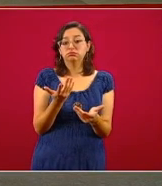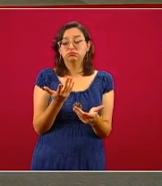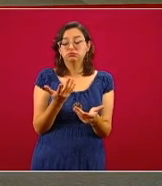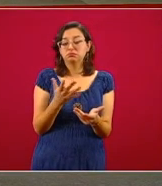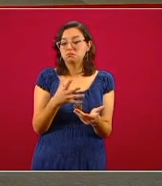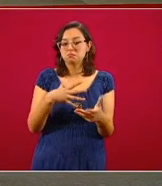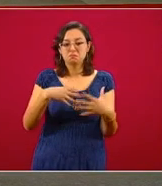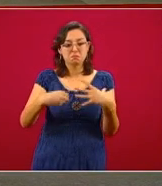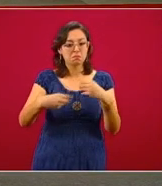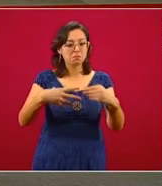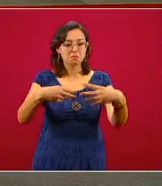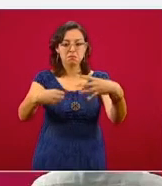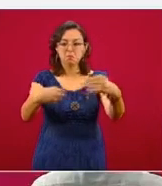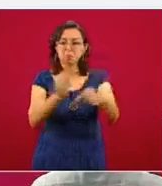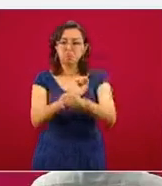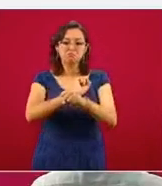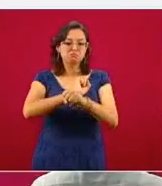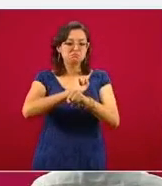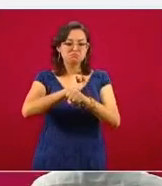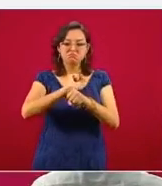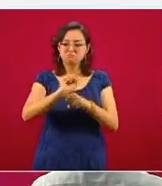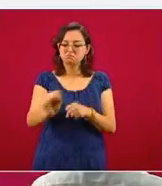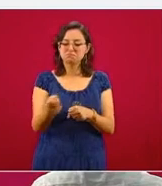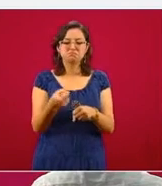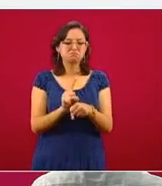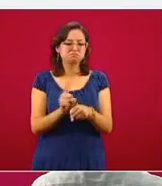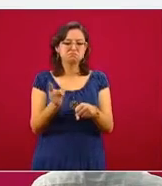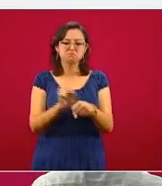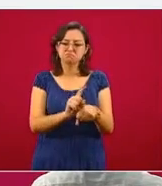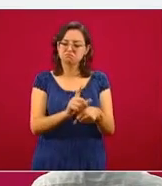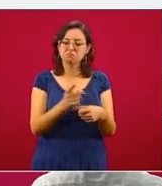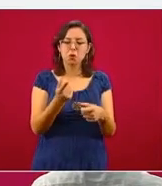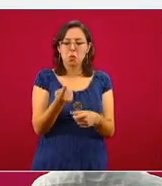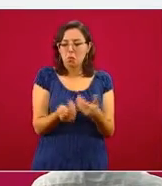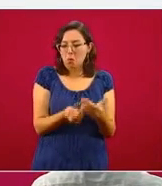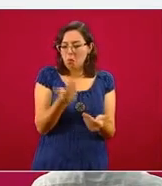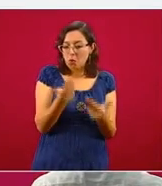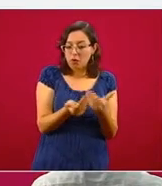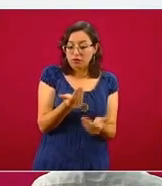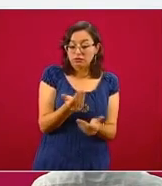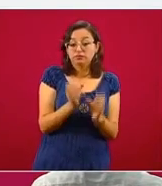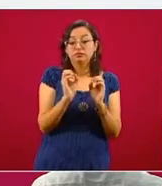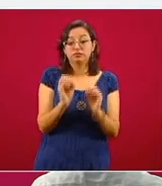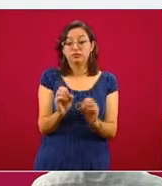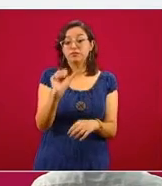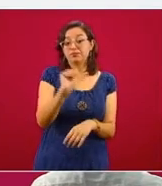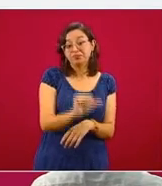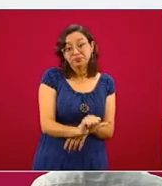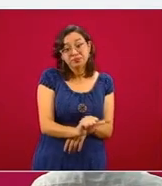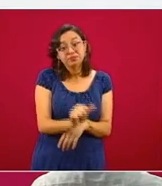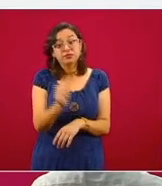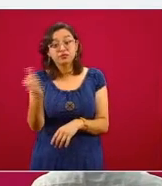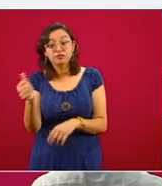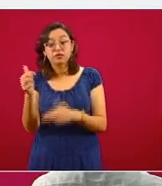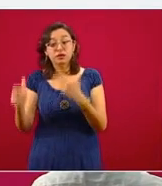low transmission, very mild transmission, very low number of cases. And we also